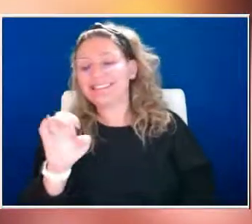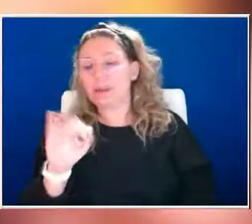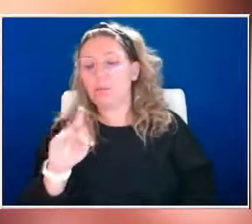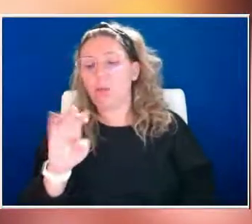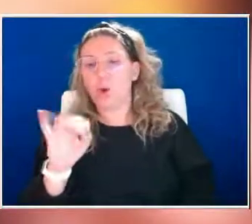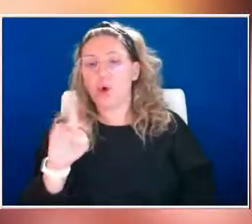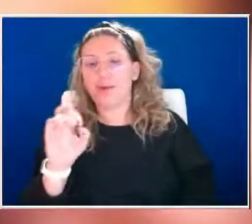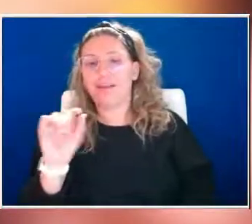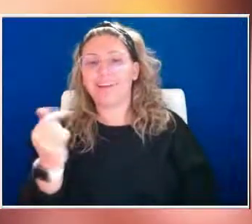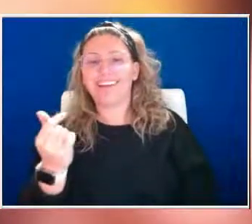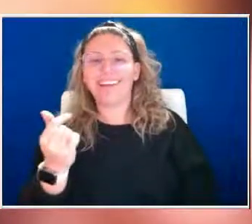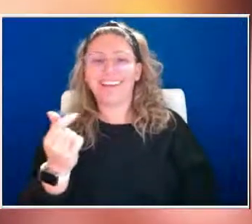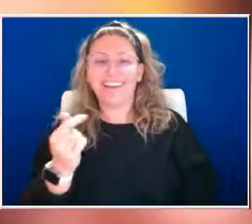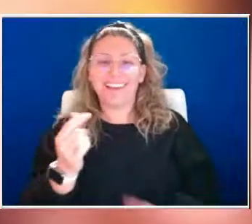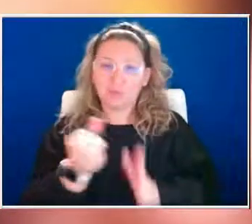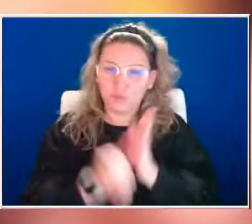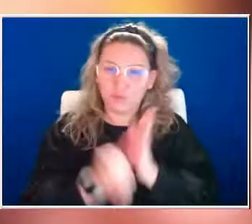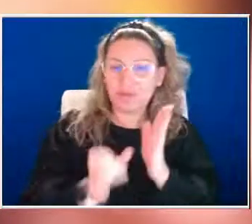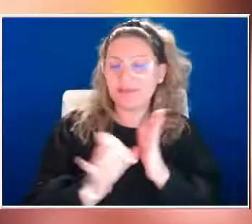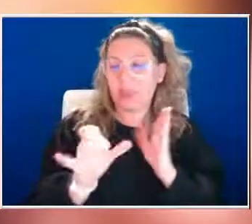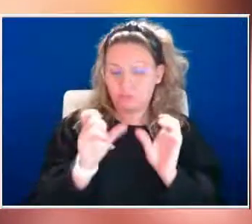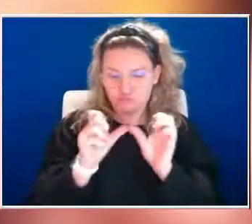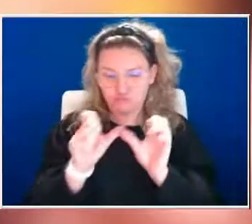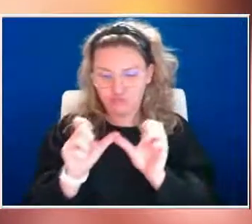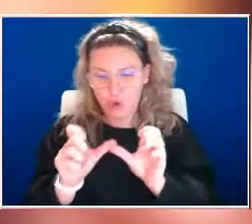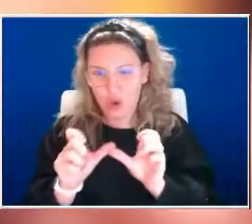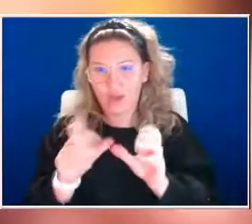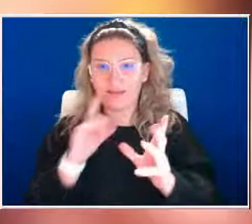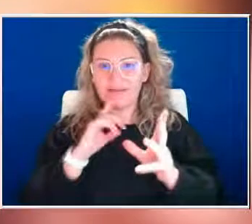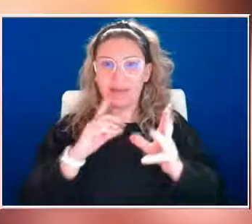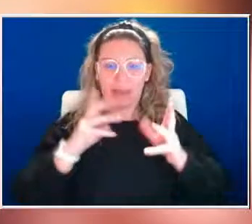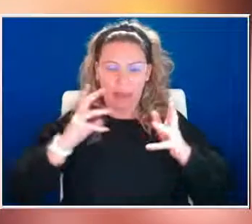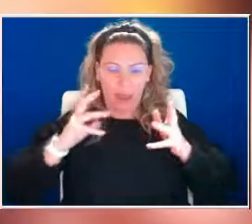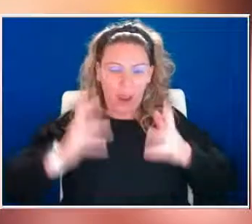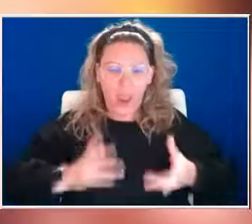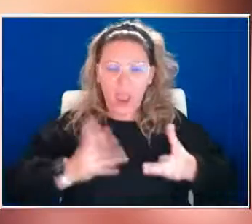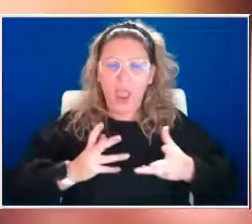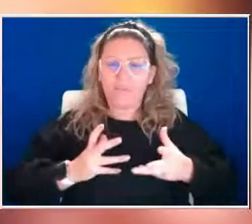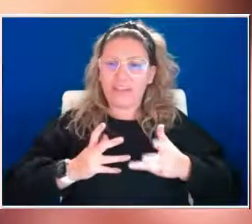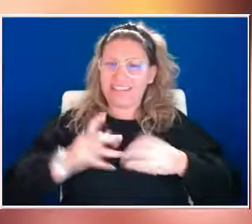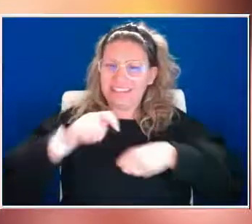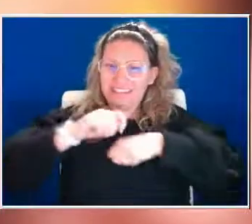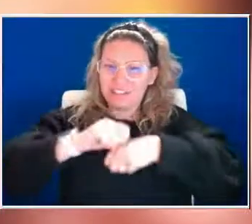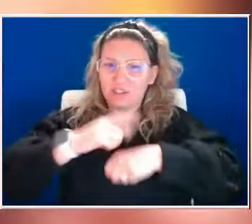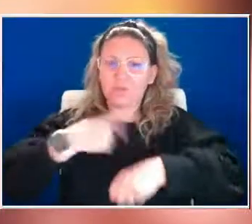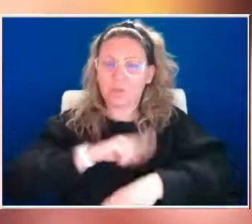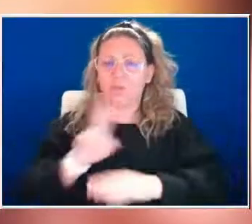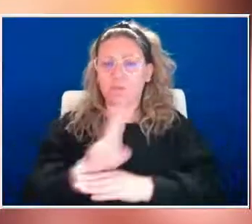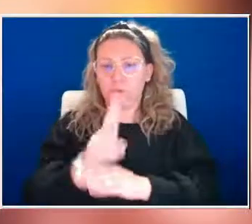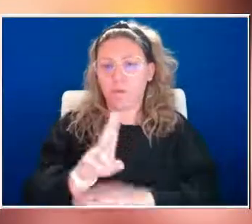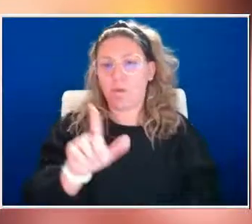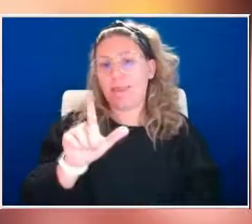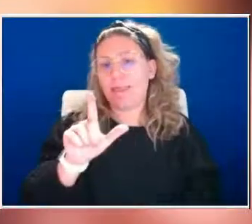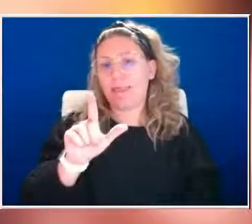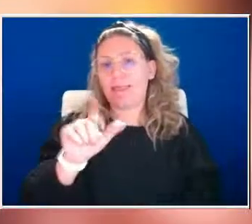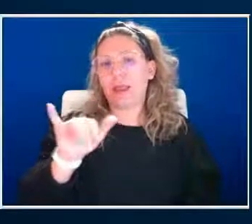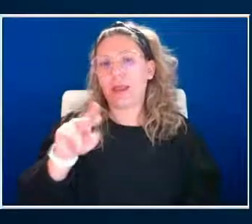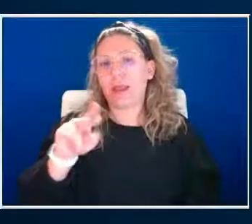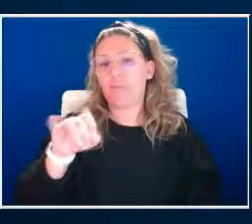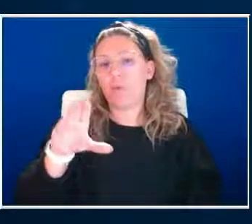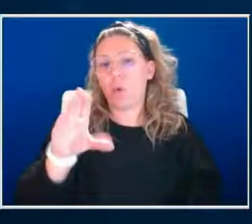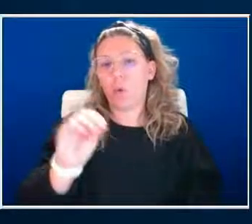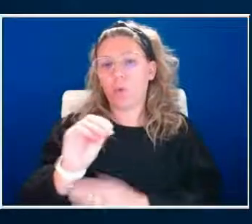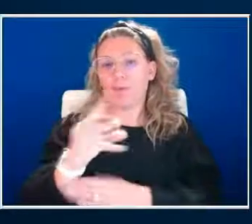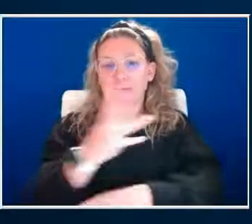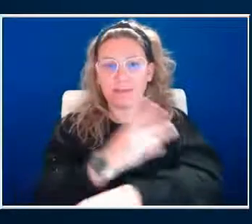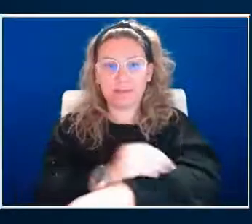remove if we have chronic lymphedema, to remove sort of that heavy boggy tissue, in that case we would use liposuction. And